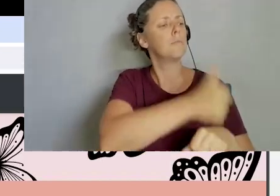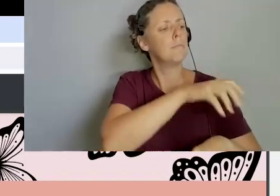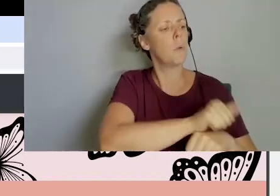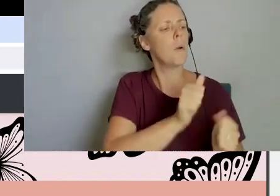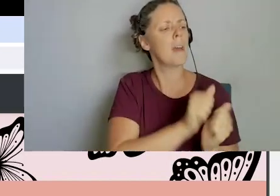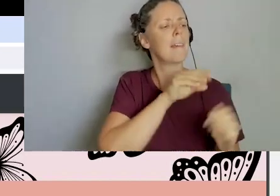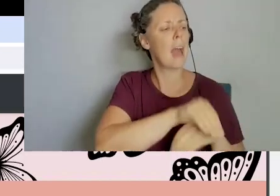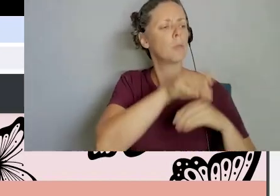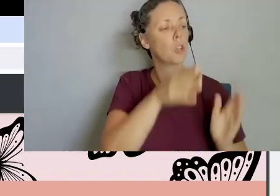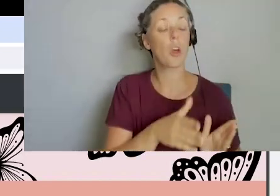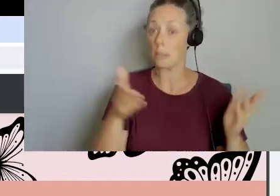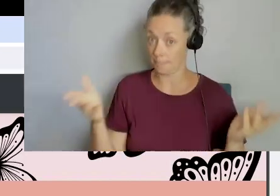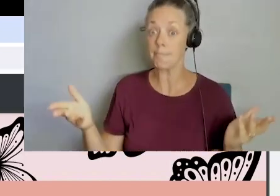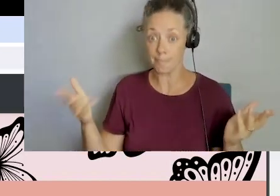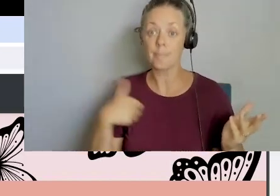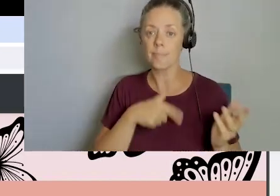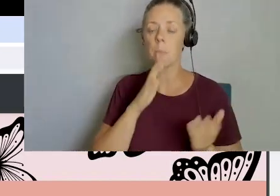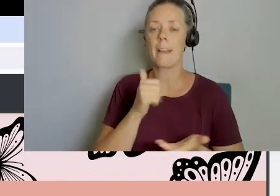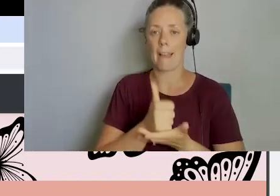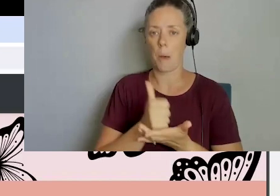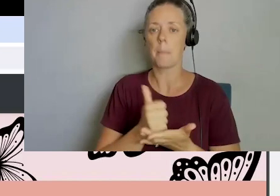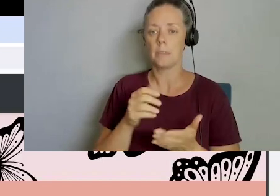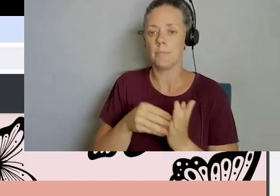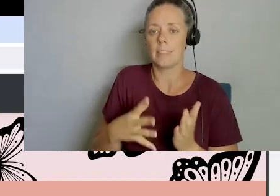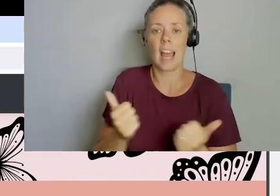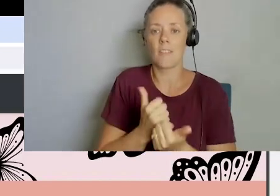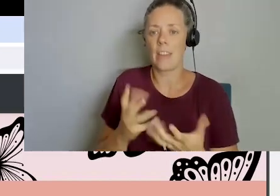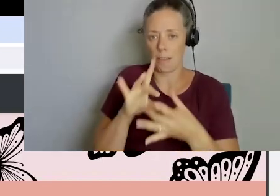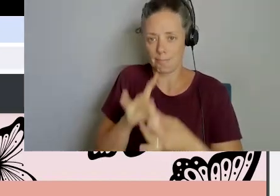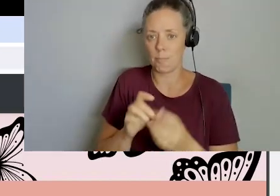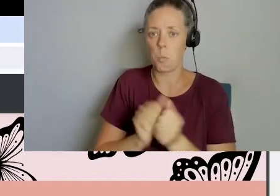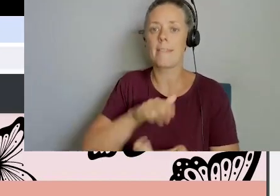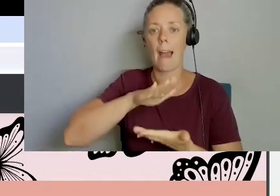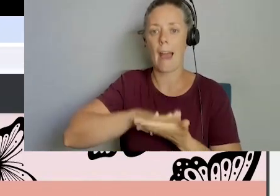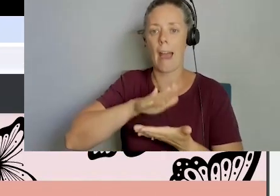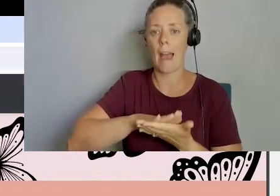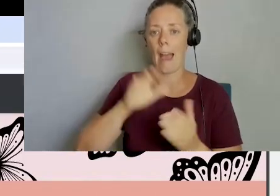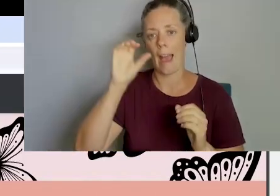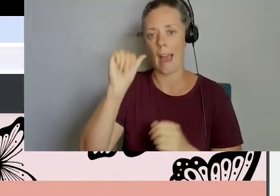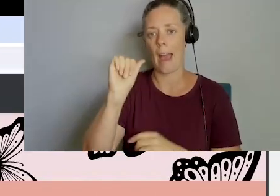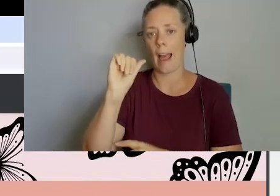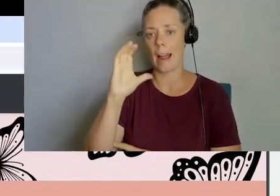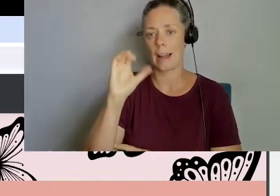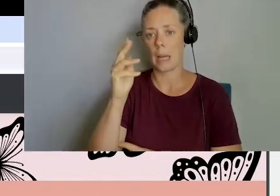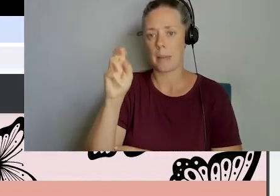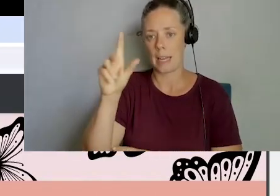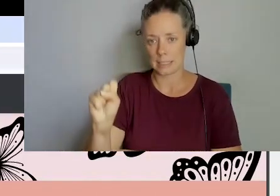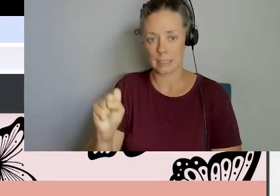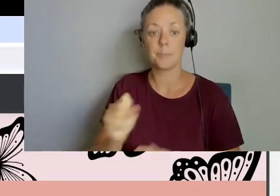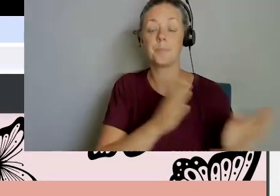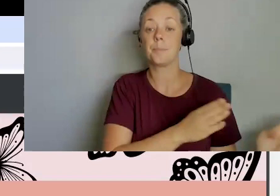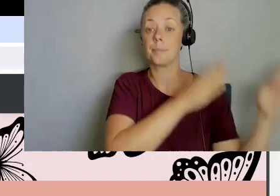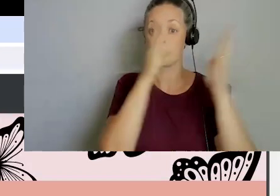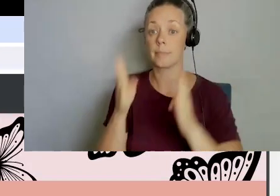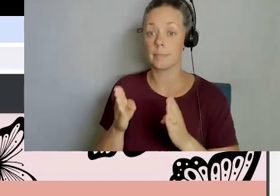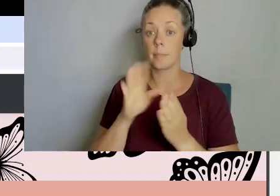counselor. So we help the students in everything that has to do with academics. In regards to the financial assistance, we highly